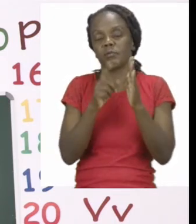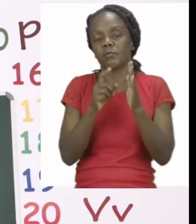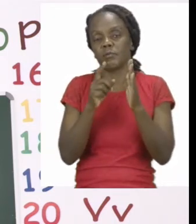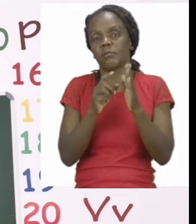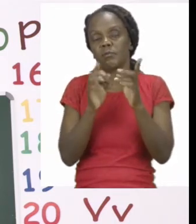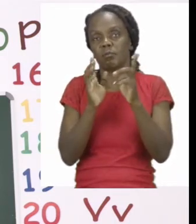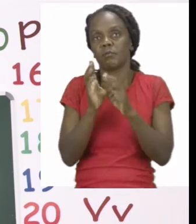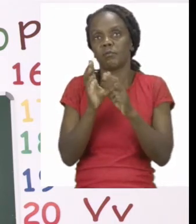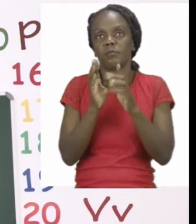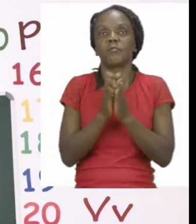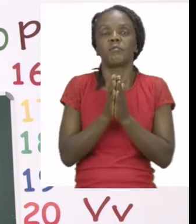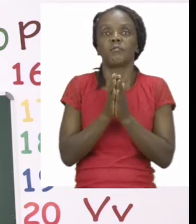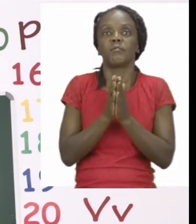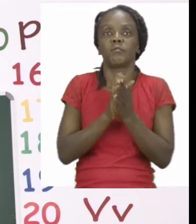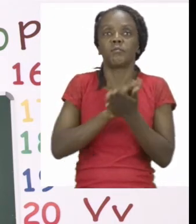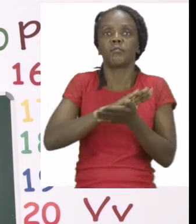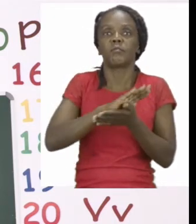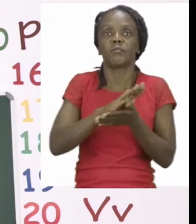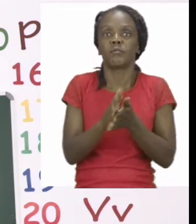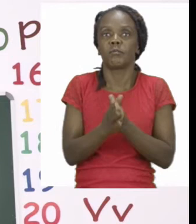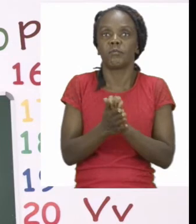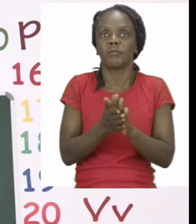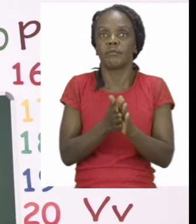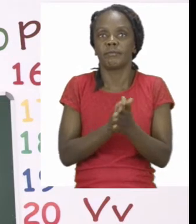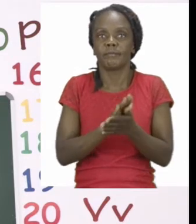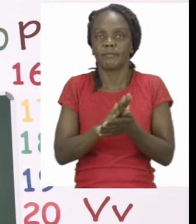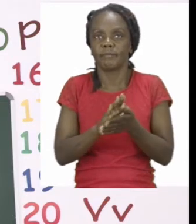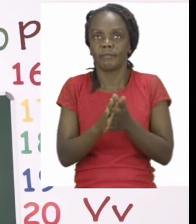by rubbing inside our